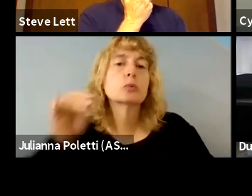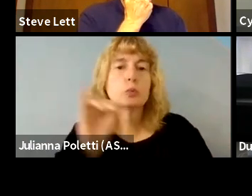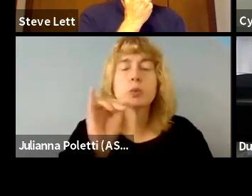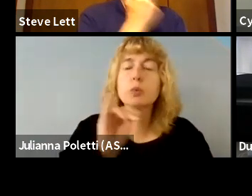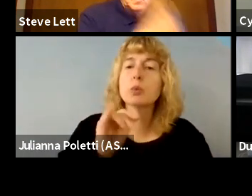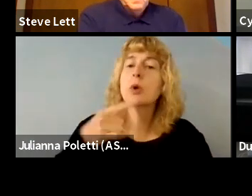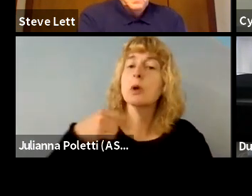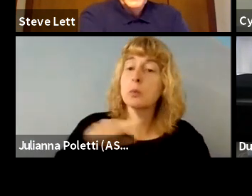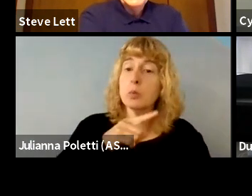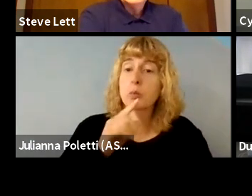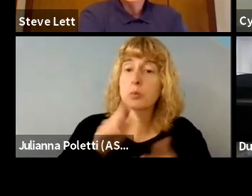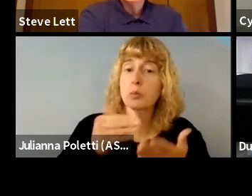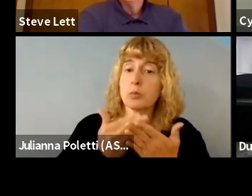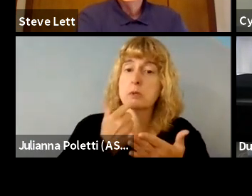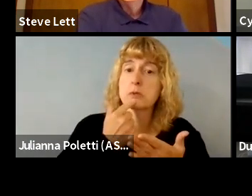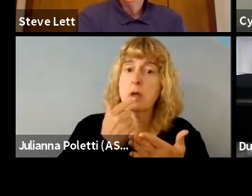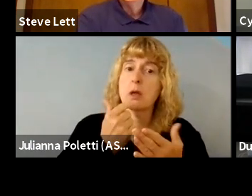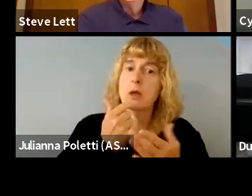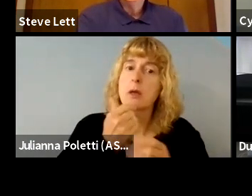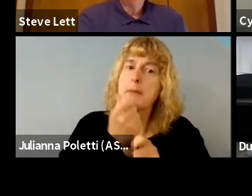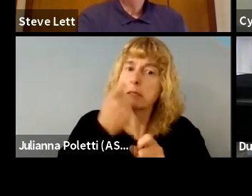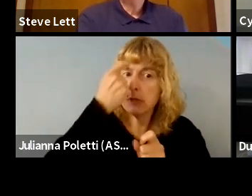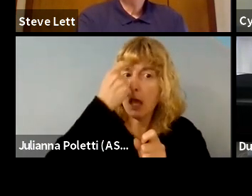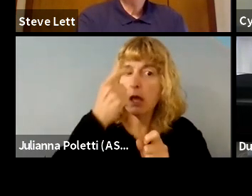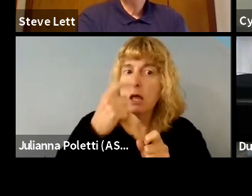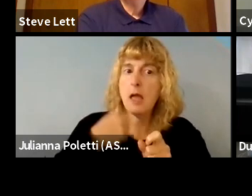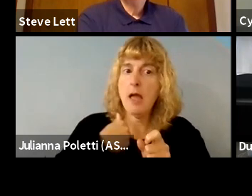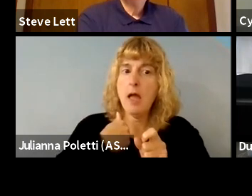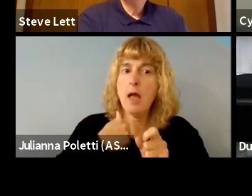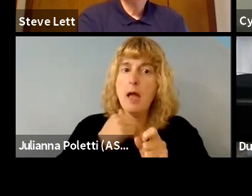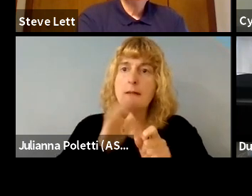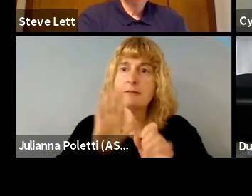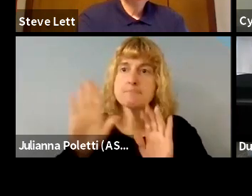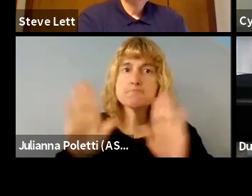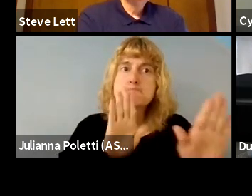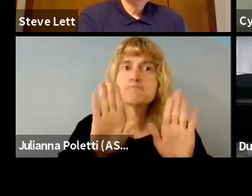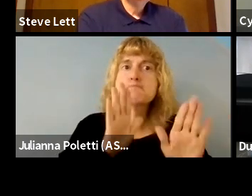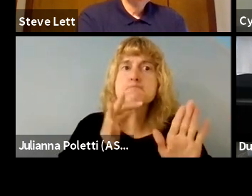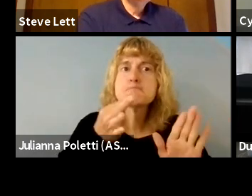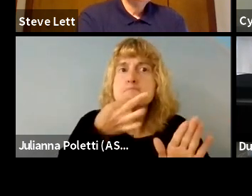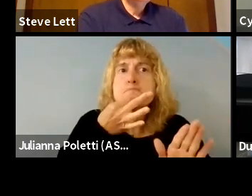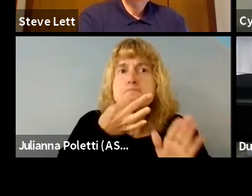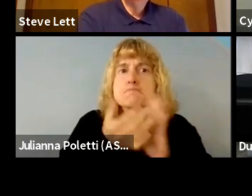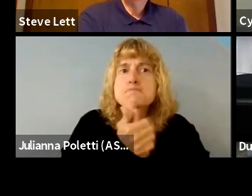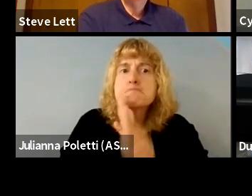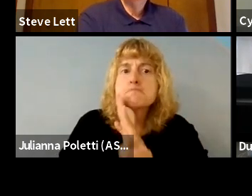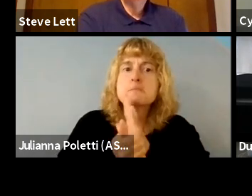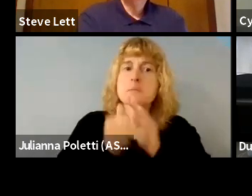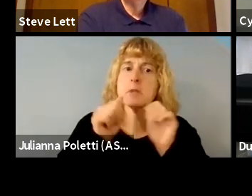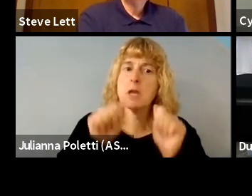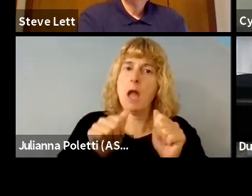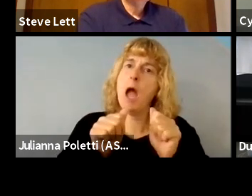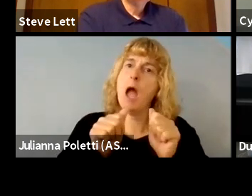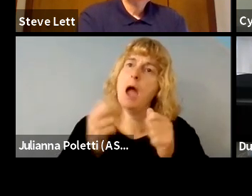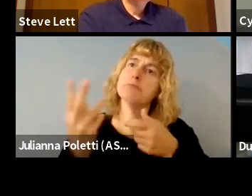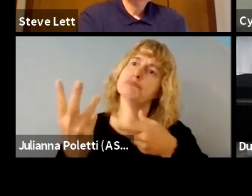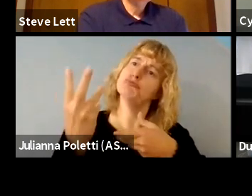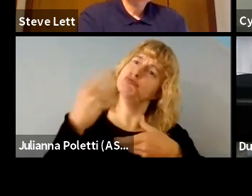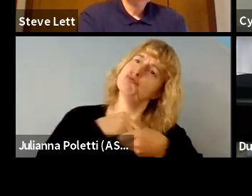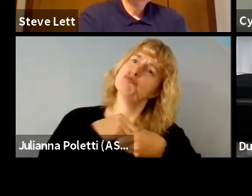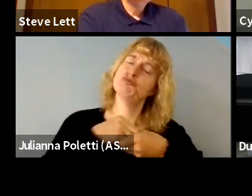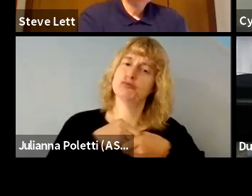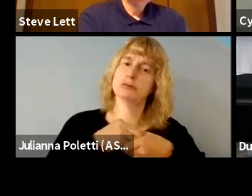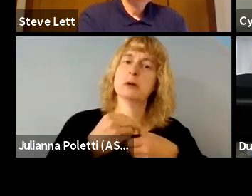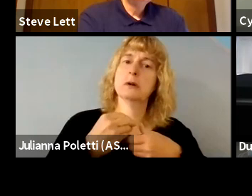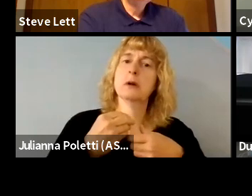stated, it makes sense as we have different areas of expertise that we can bring to the table. However, I'm not